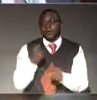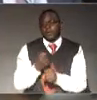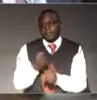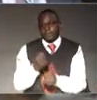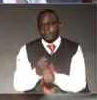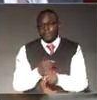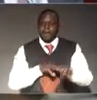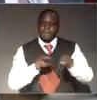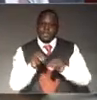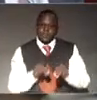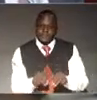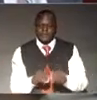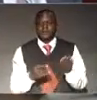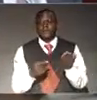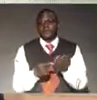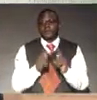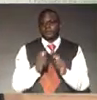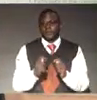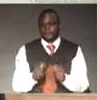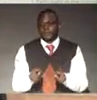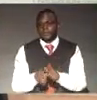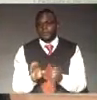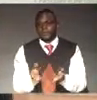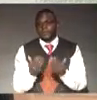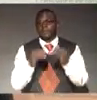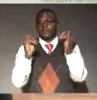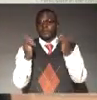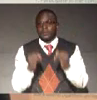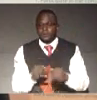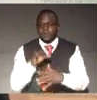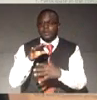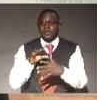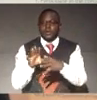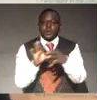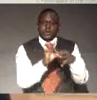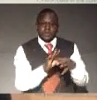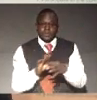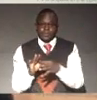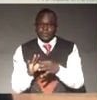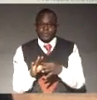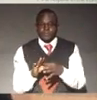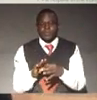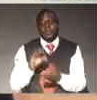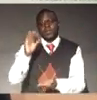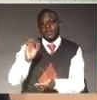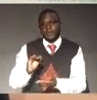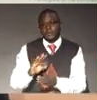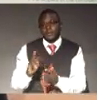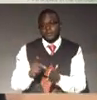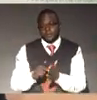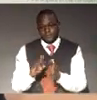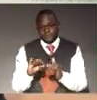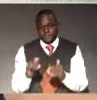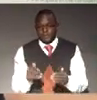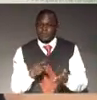workflow management tool, but also improve institutional coordination. 4, reduce time spent